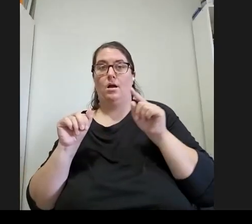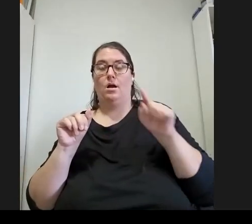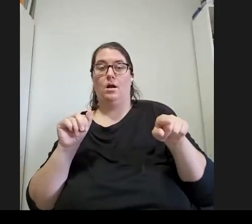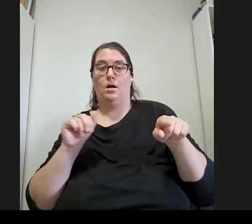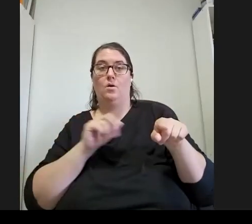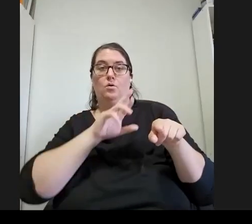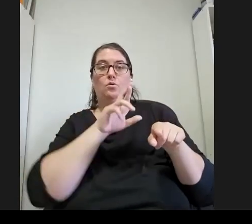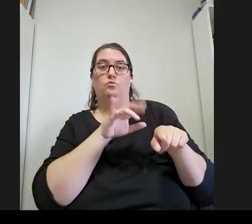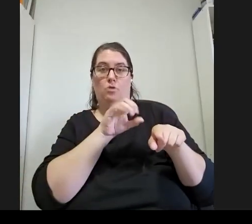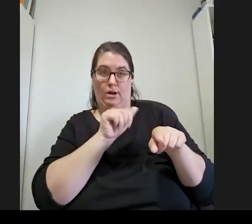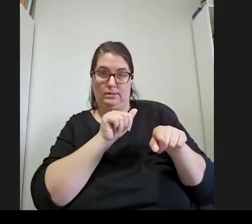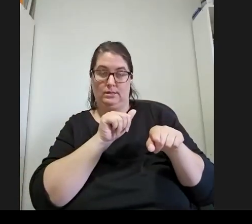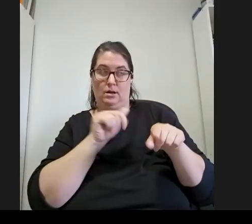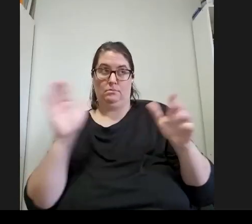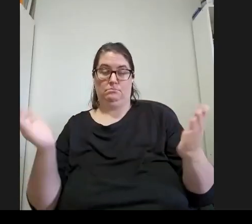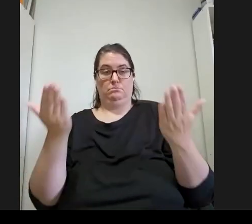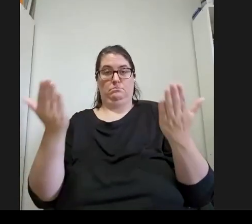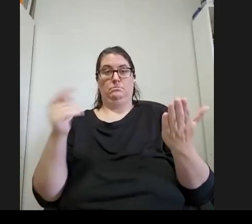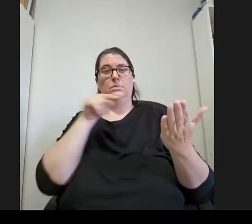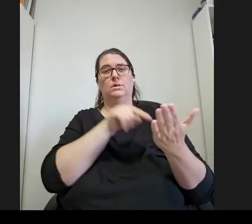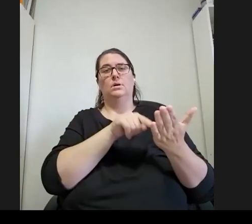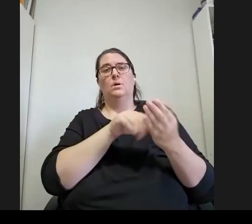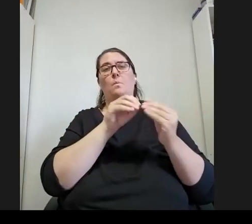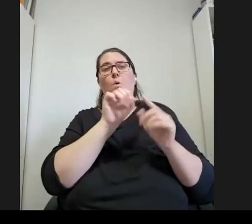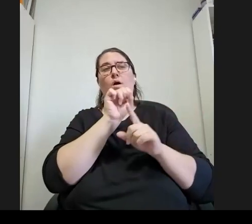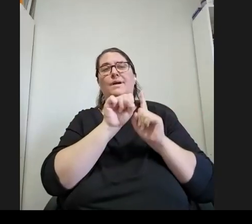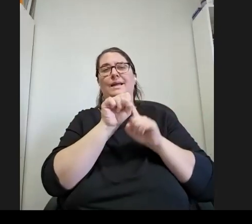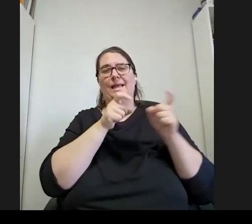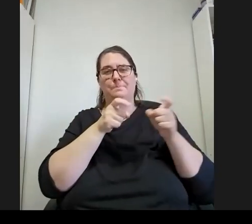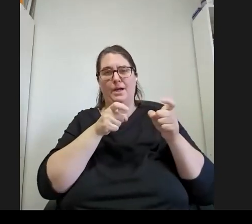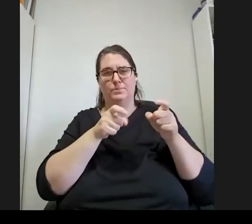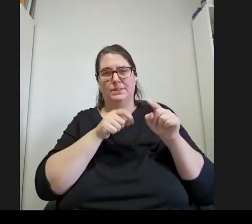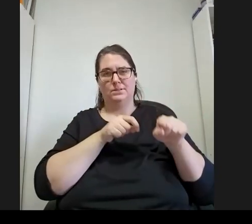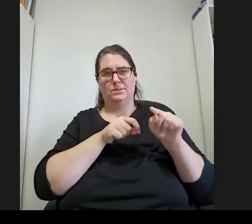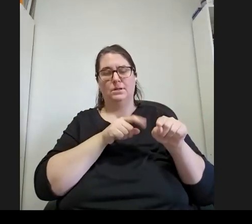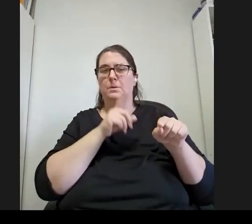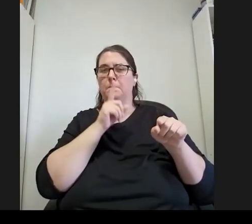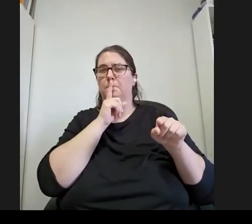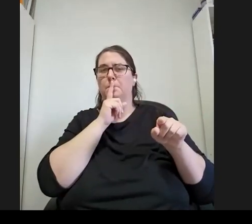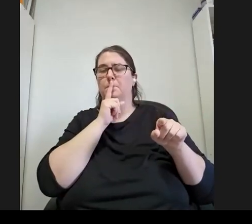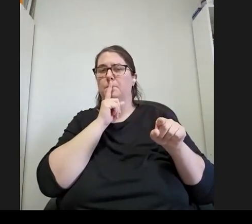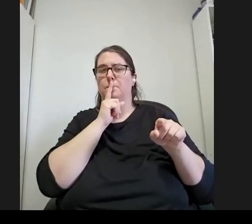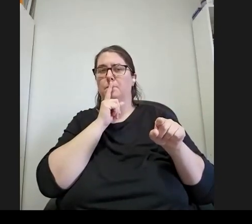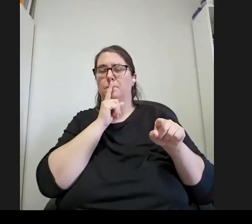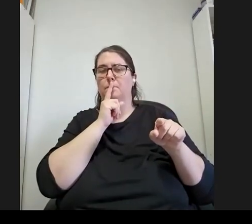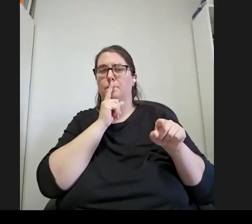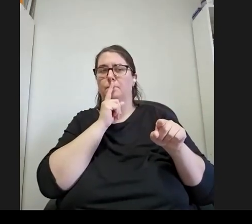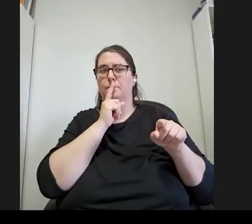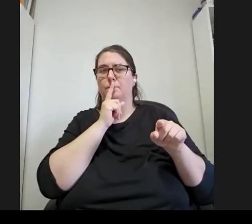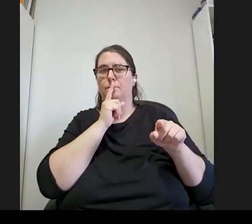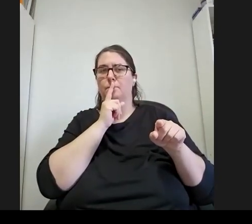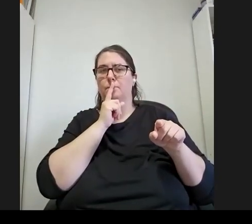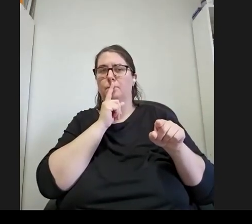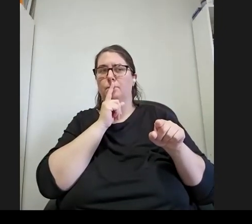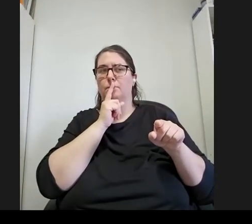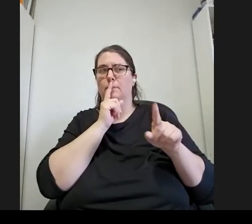at RISA, RISA is more of a case management tool. It is not necessarily just a point in time